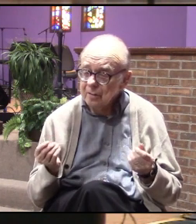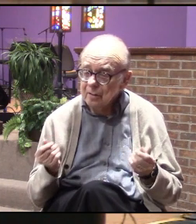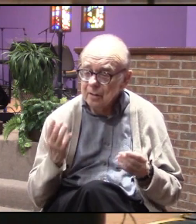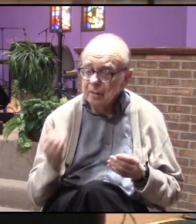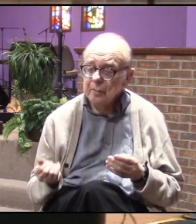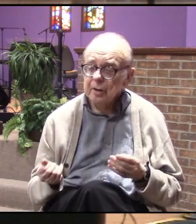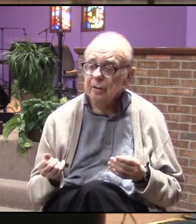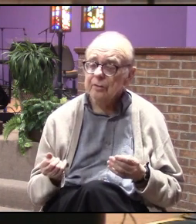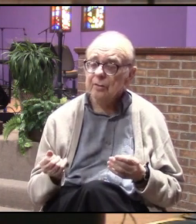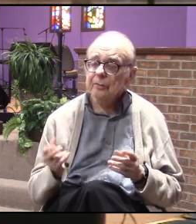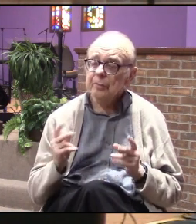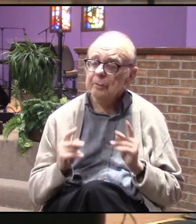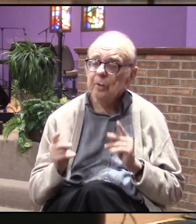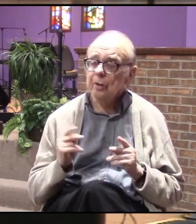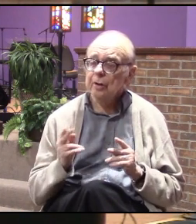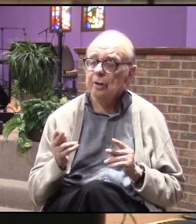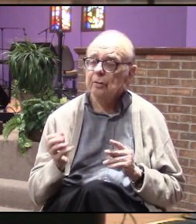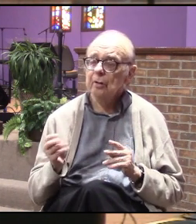because of humans?